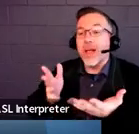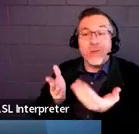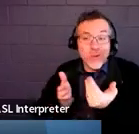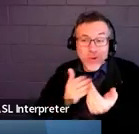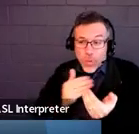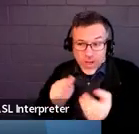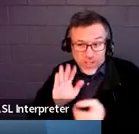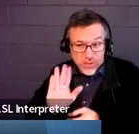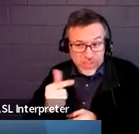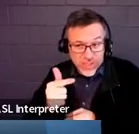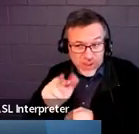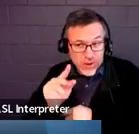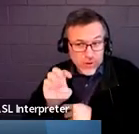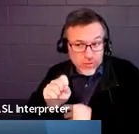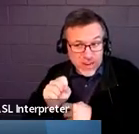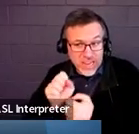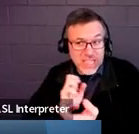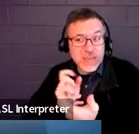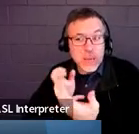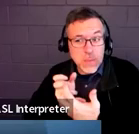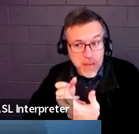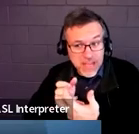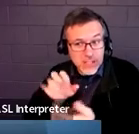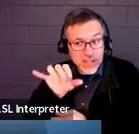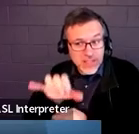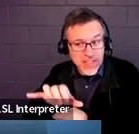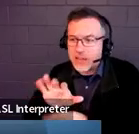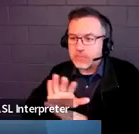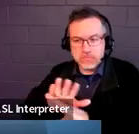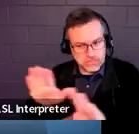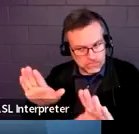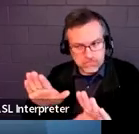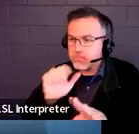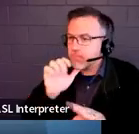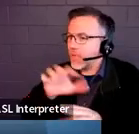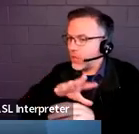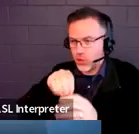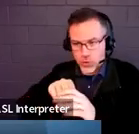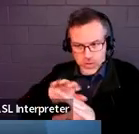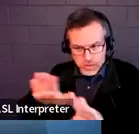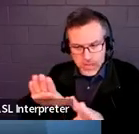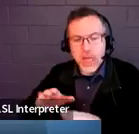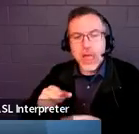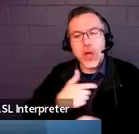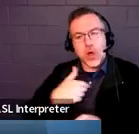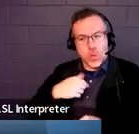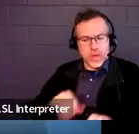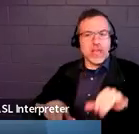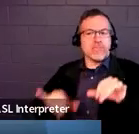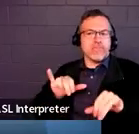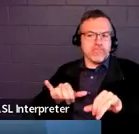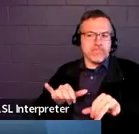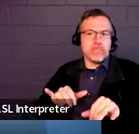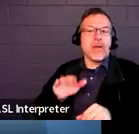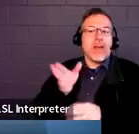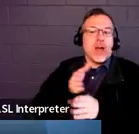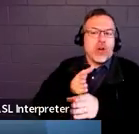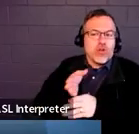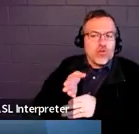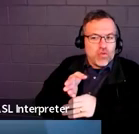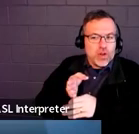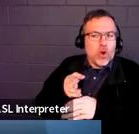that is not what we are questioning over here, but we realize that a career cluster and